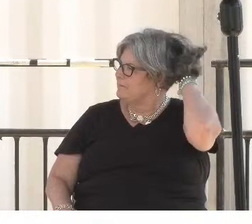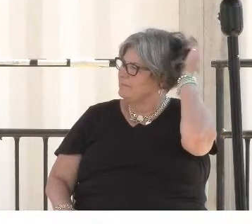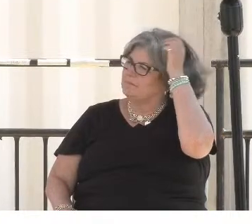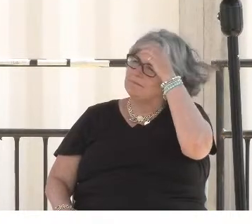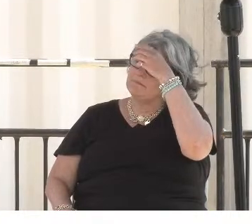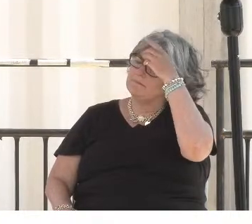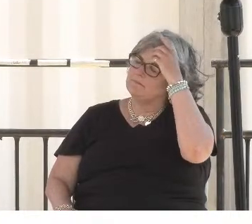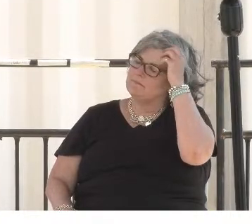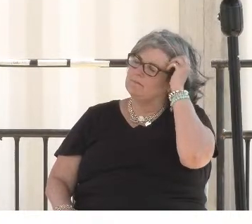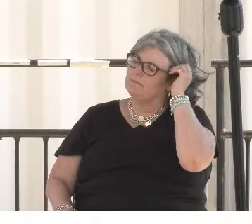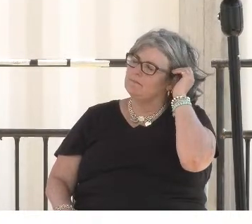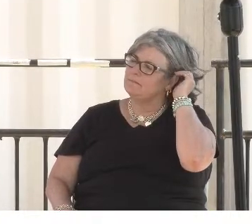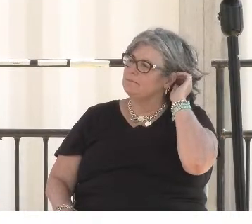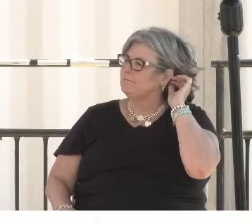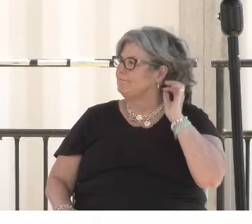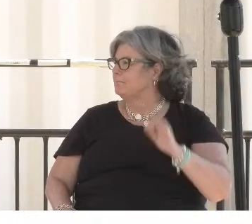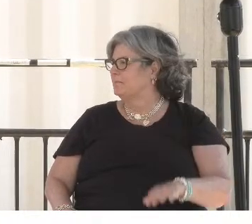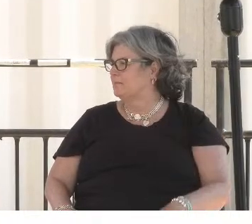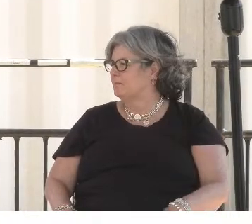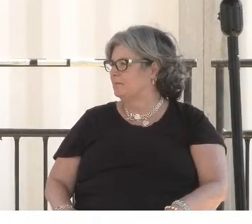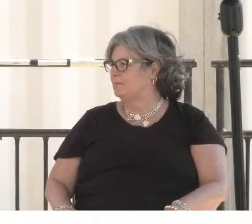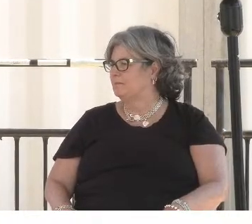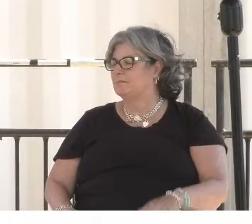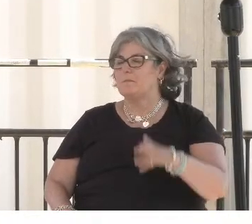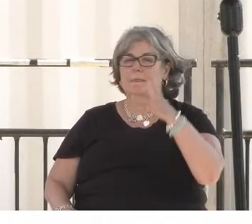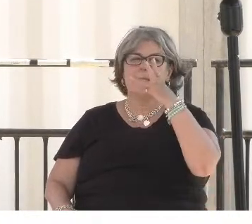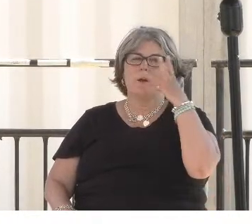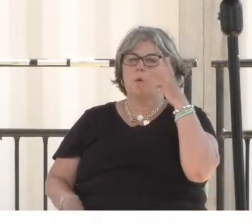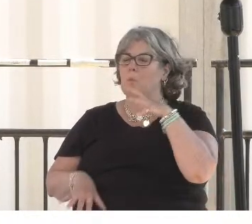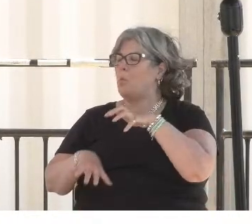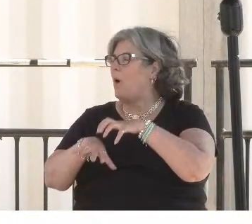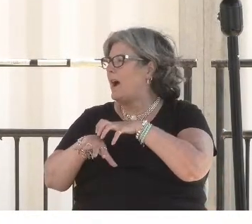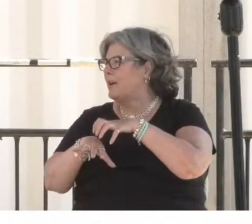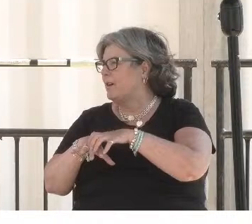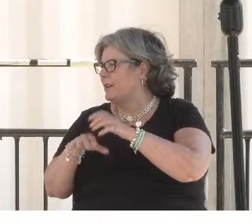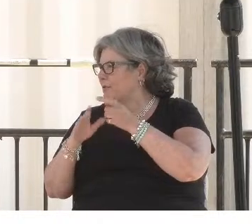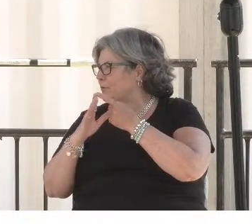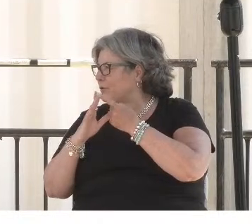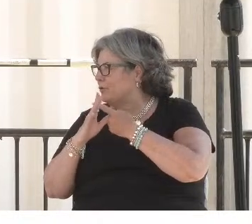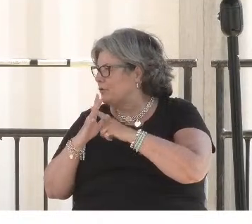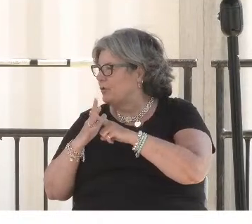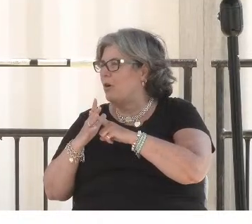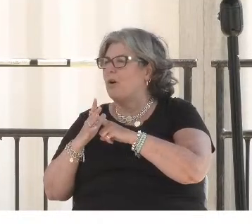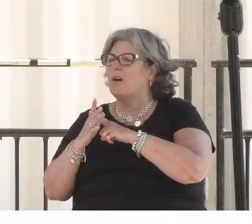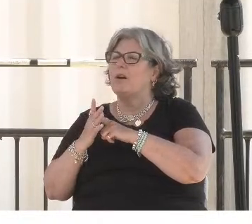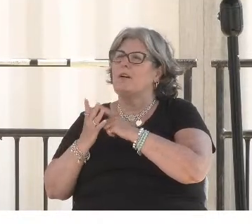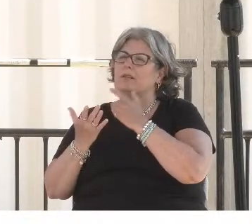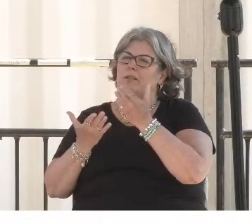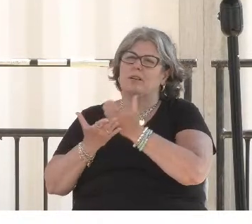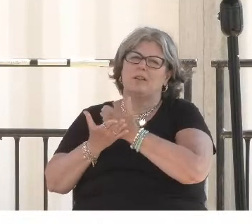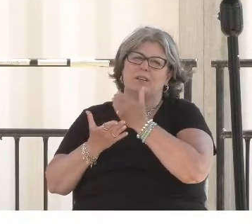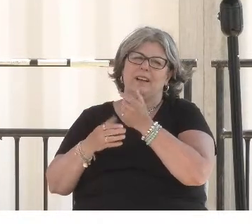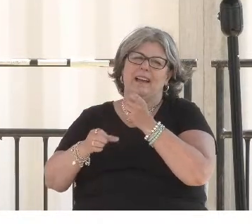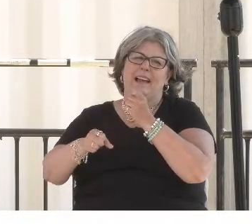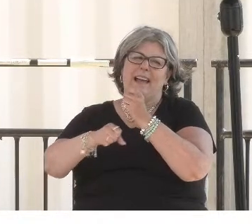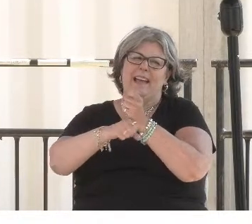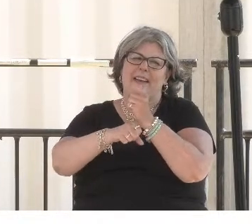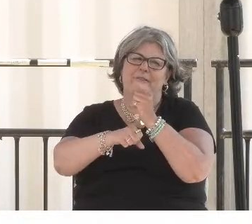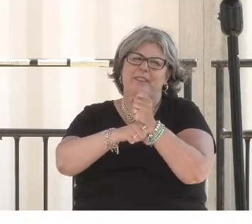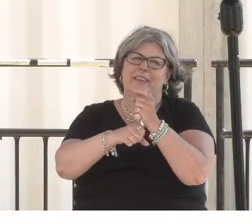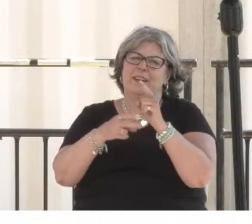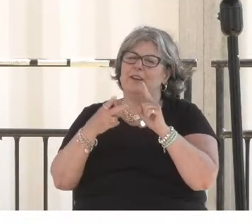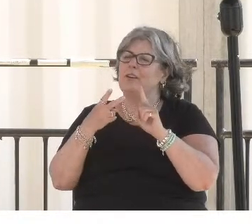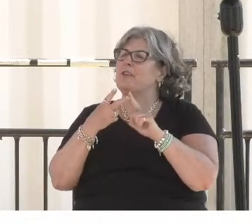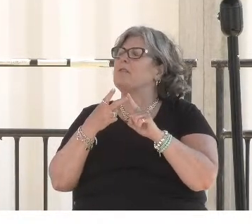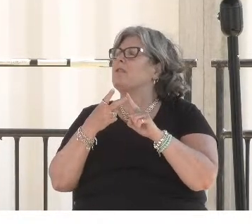many ways. Wine grapes we're going to start, I think, harvesting earlier and earlier every year. I